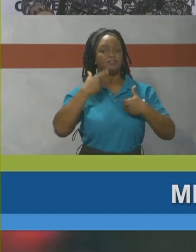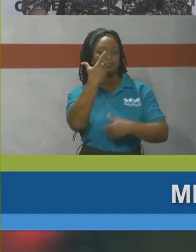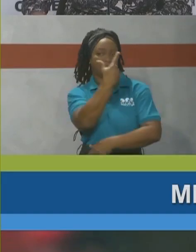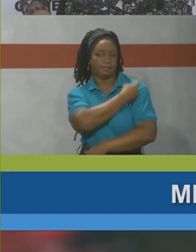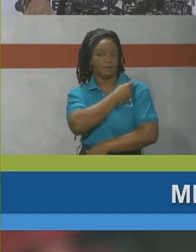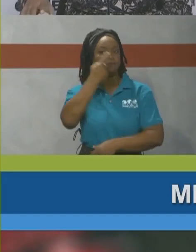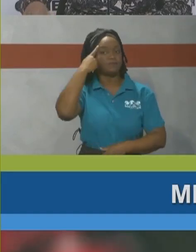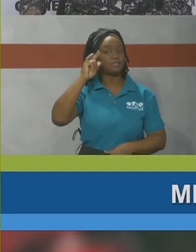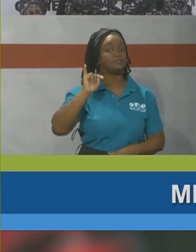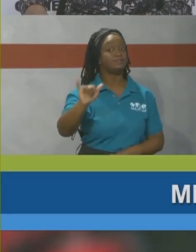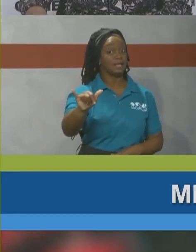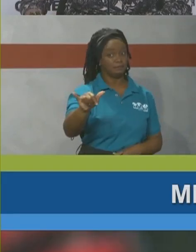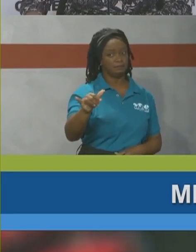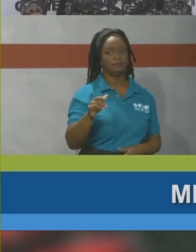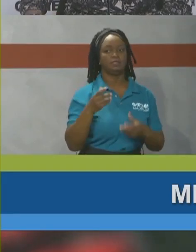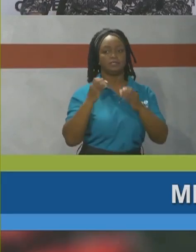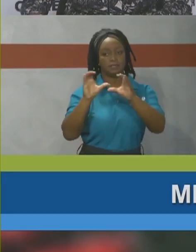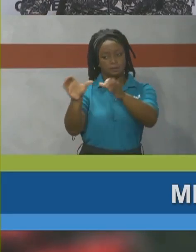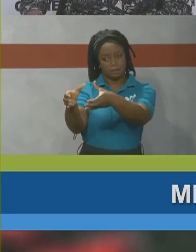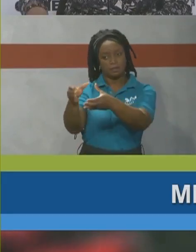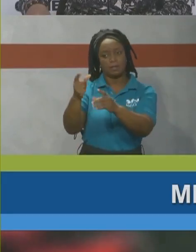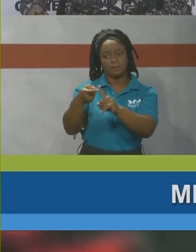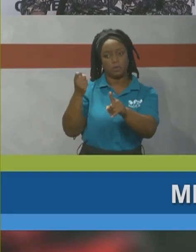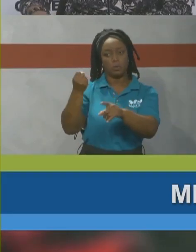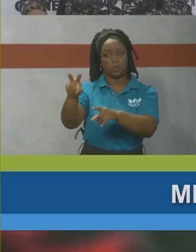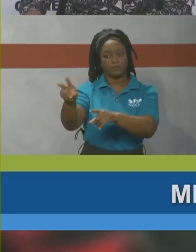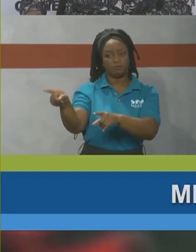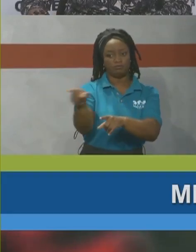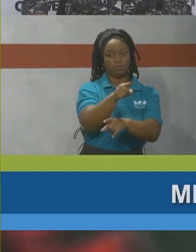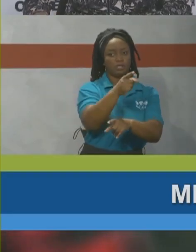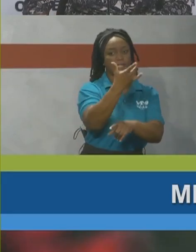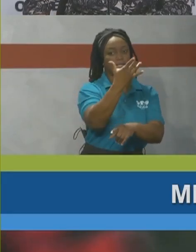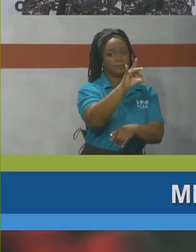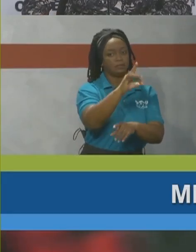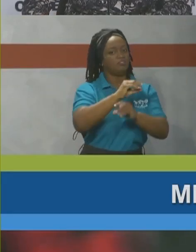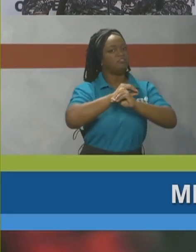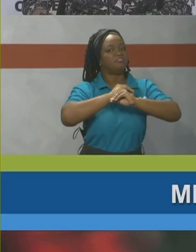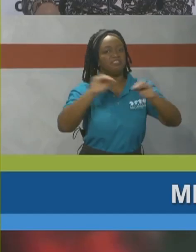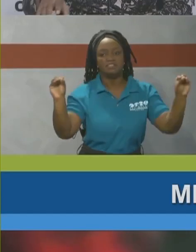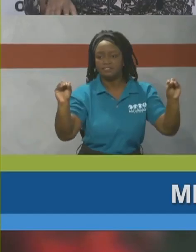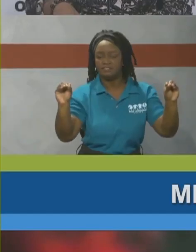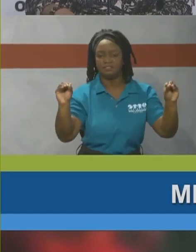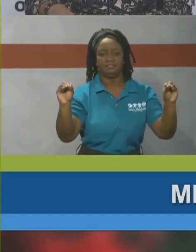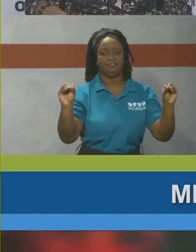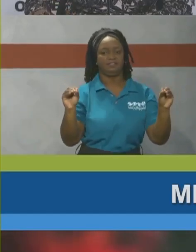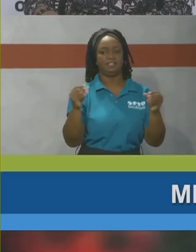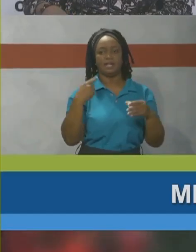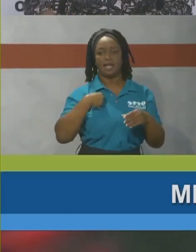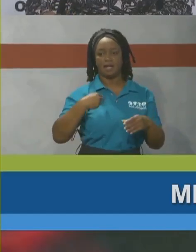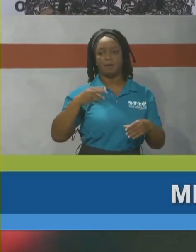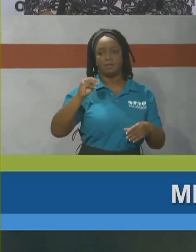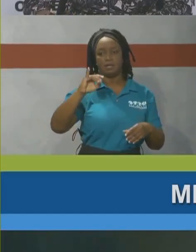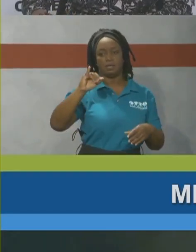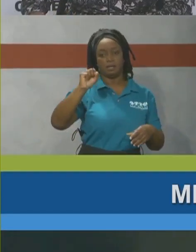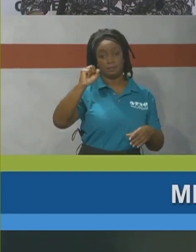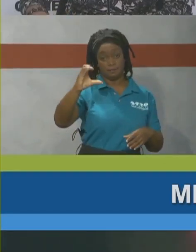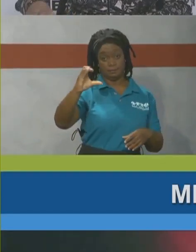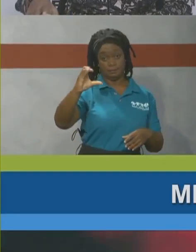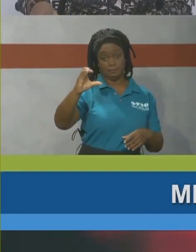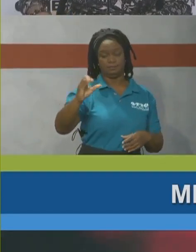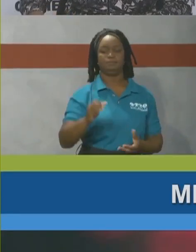none of those patients have developed MIS-C at all. And it's a similar trend with regards